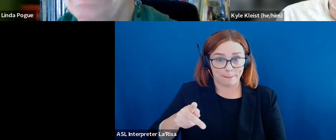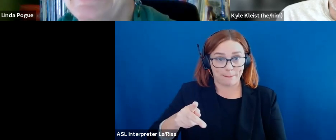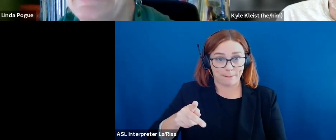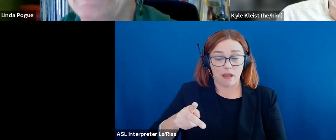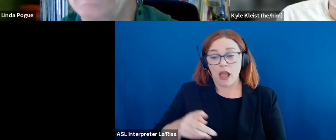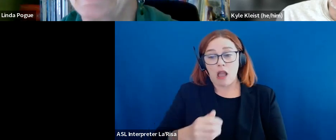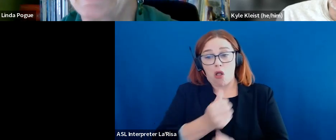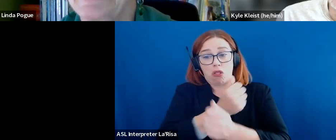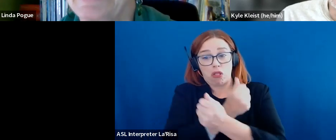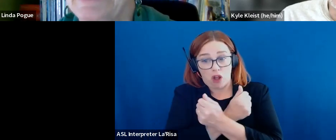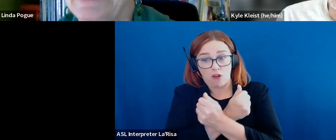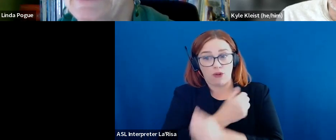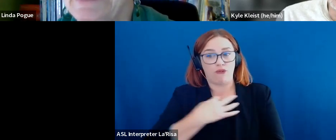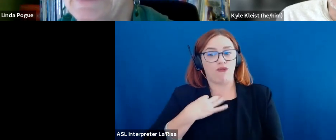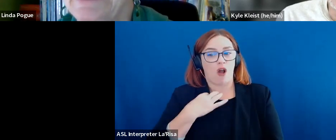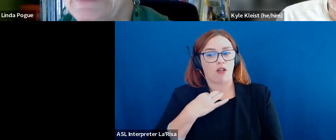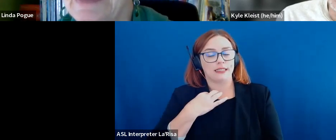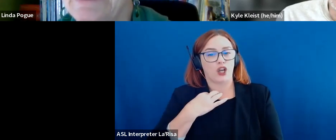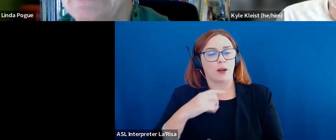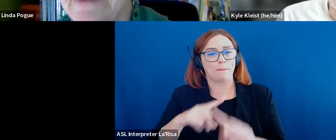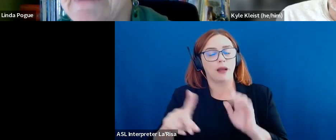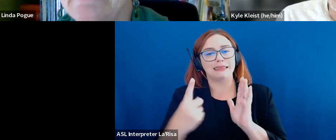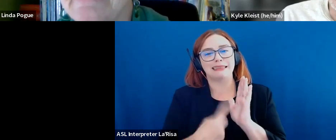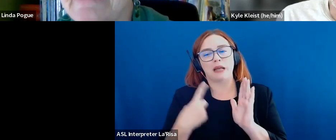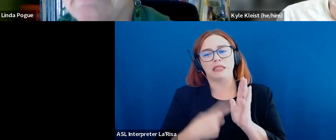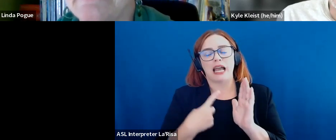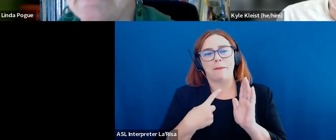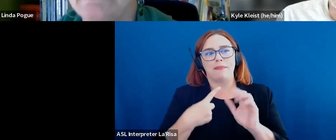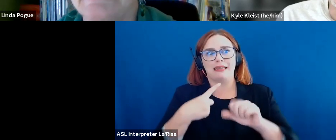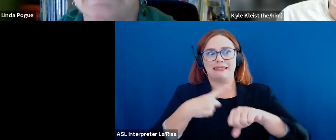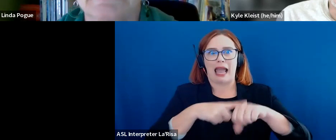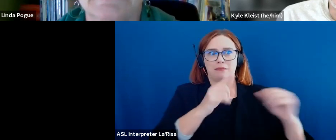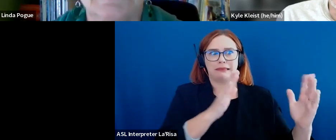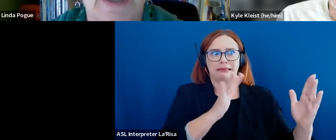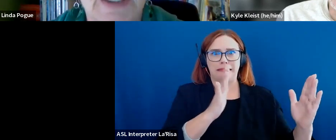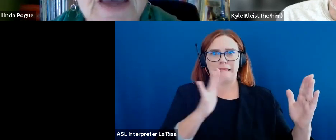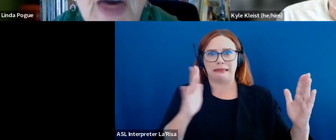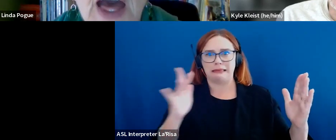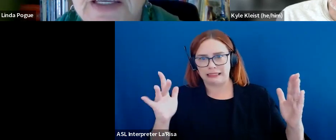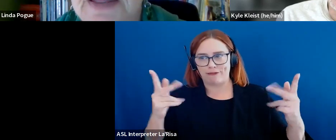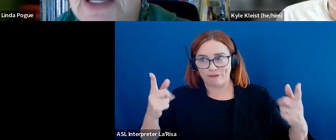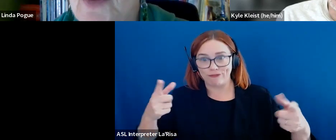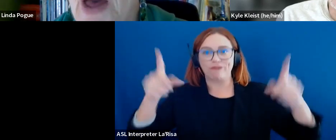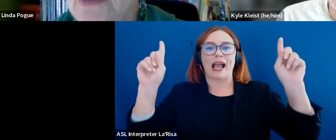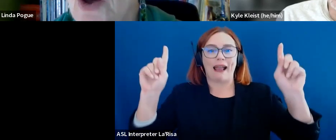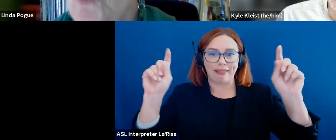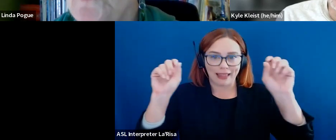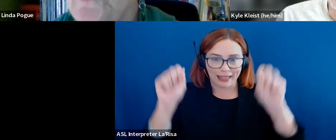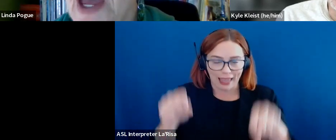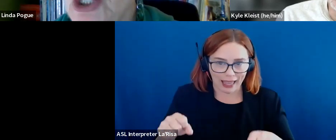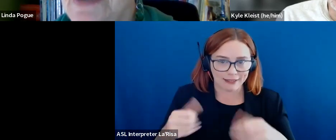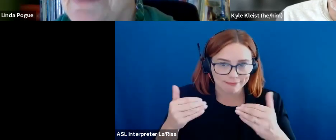long process to get them able to be volunteered. Mm. I like that. Thinking about